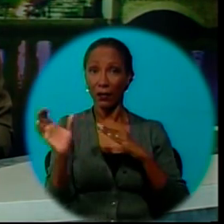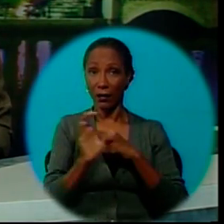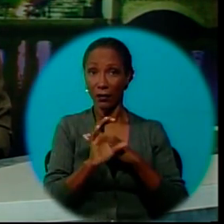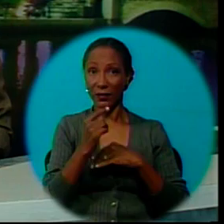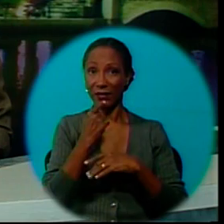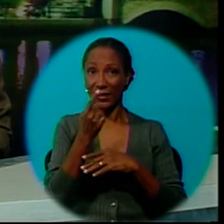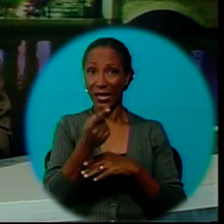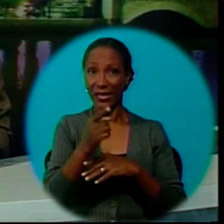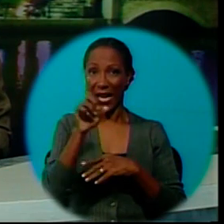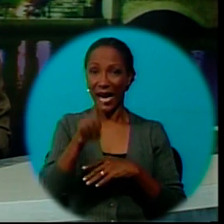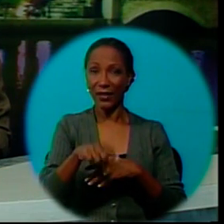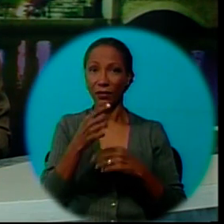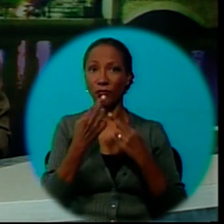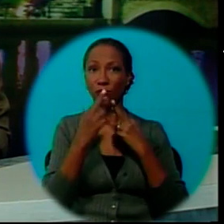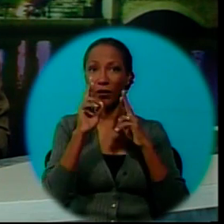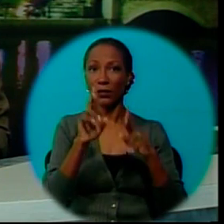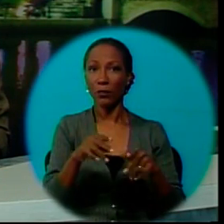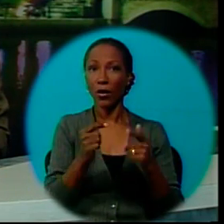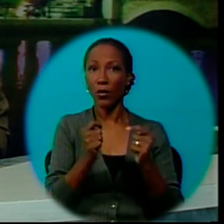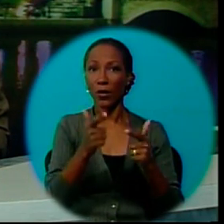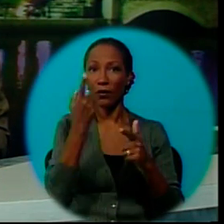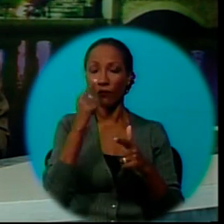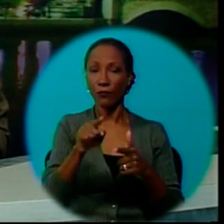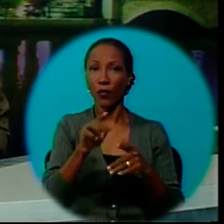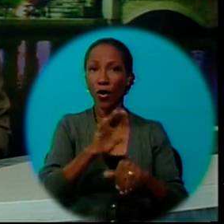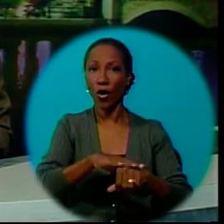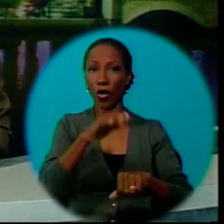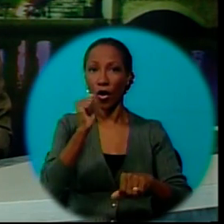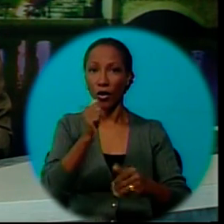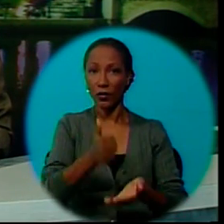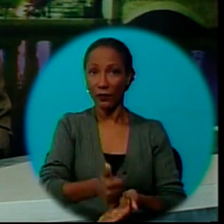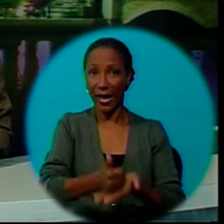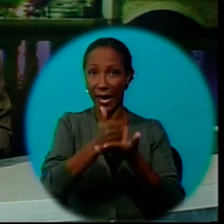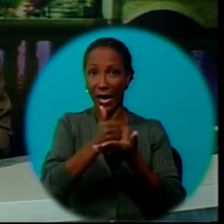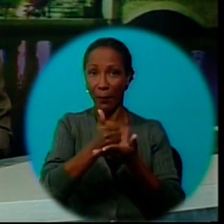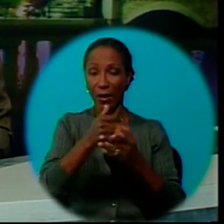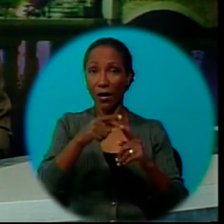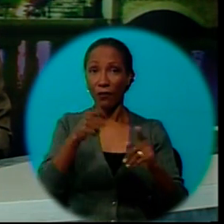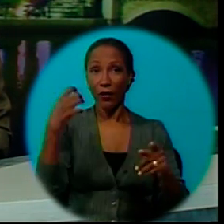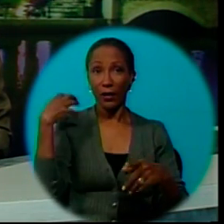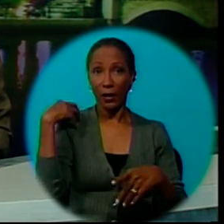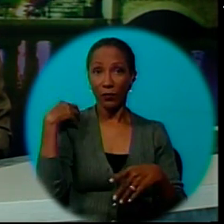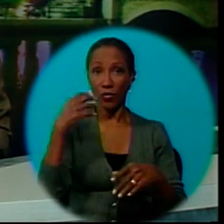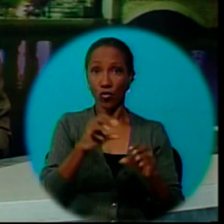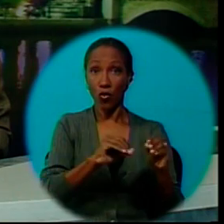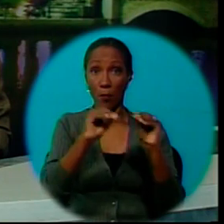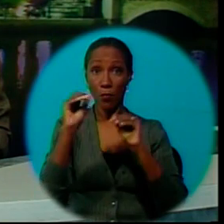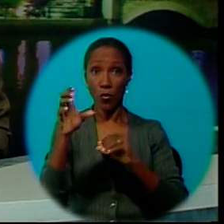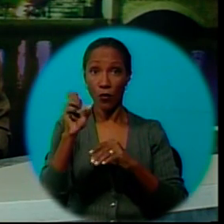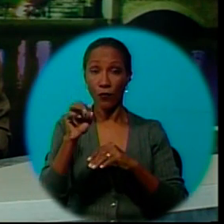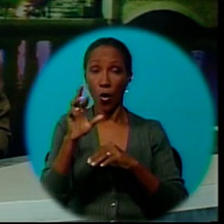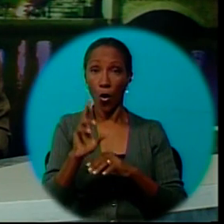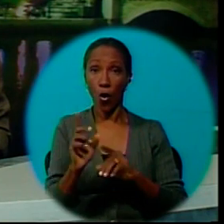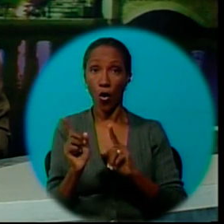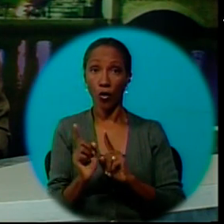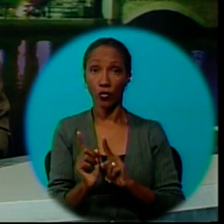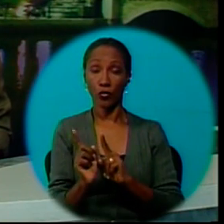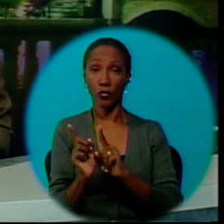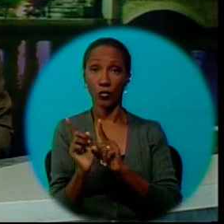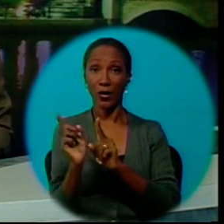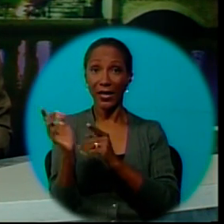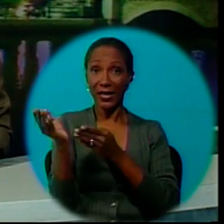has to respond frequently to calls for assistance from captains to remove and or to escort the vessels to its mooring